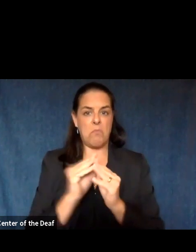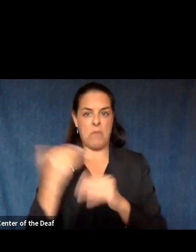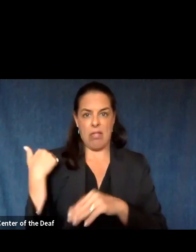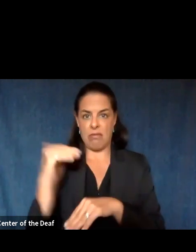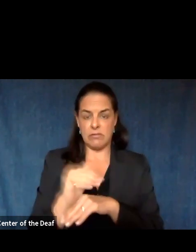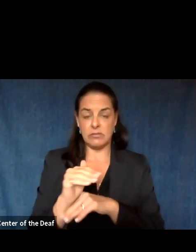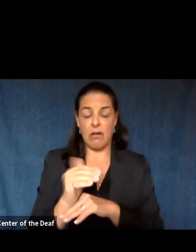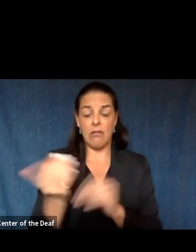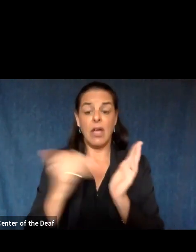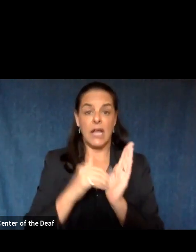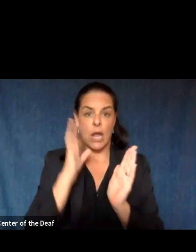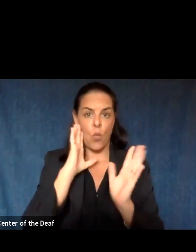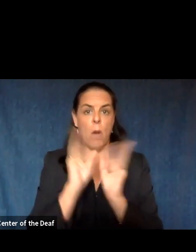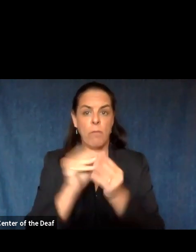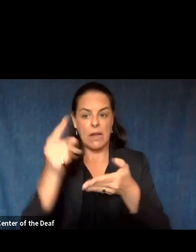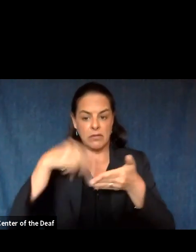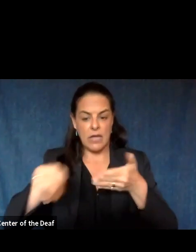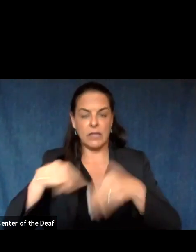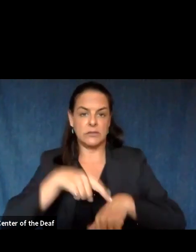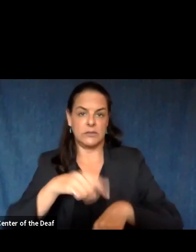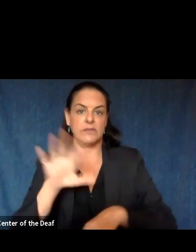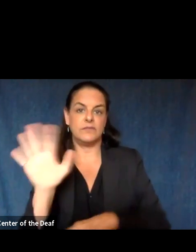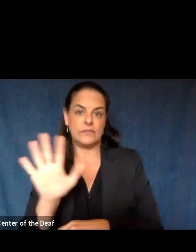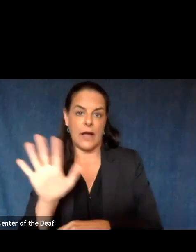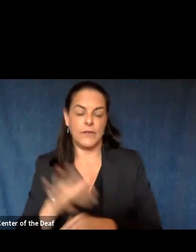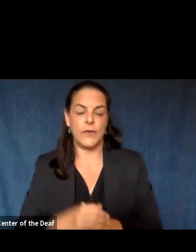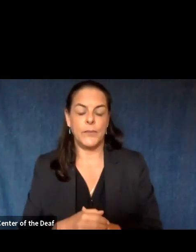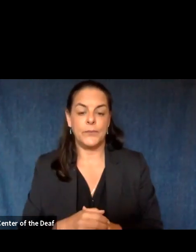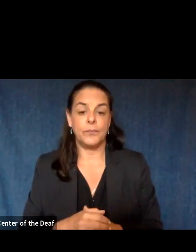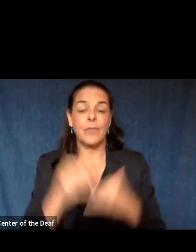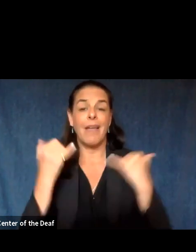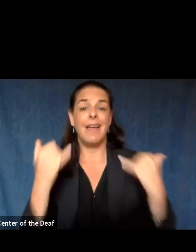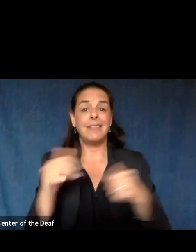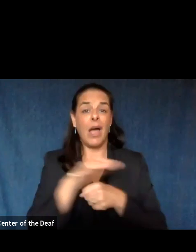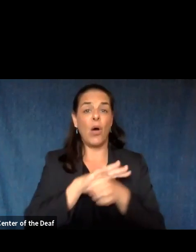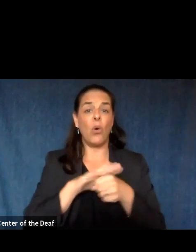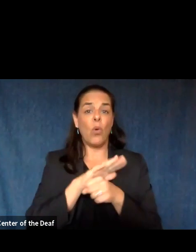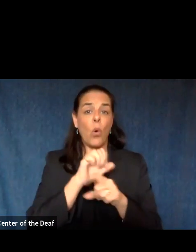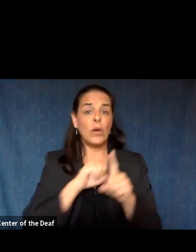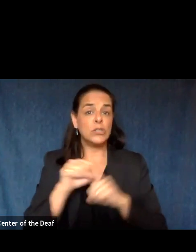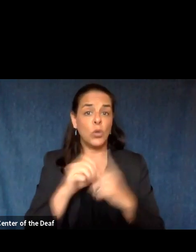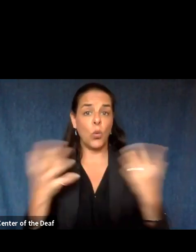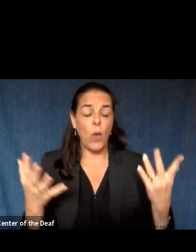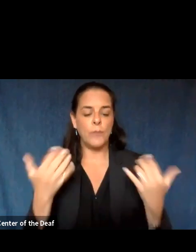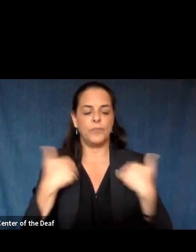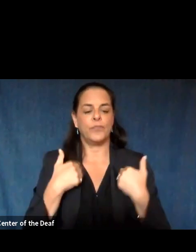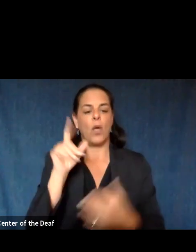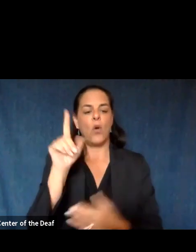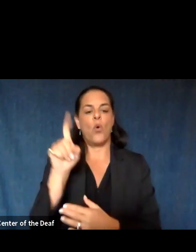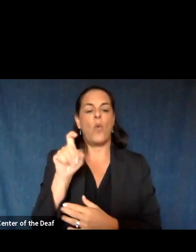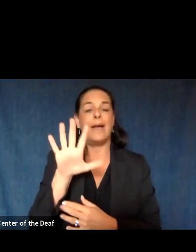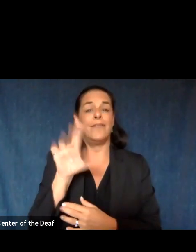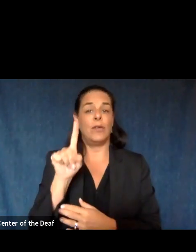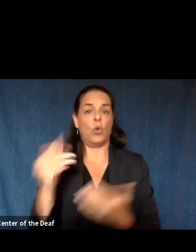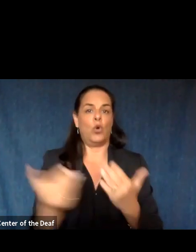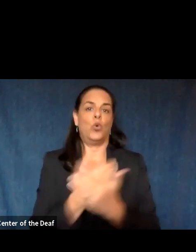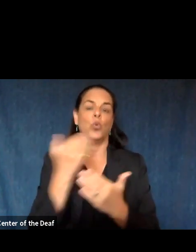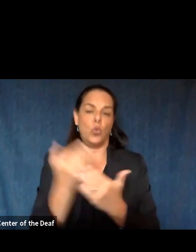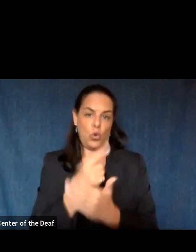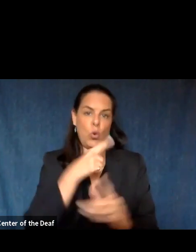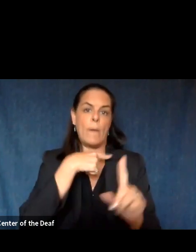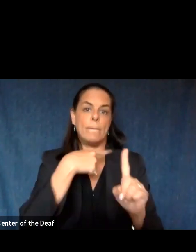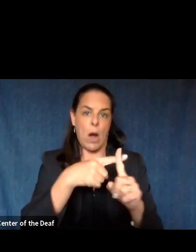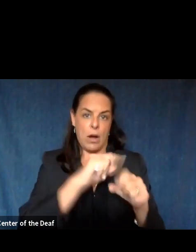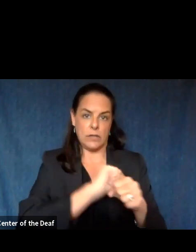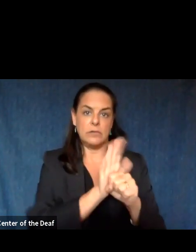next Wednesday at 5 p.m. We'll now move into the local situation. We have 151 new confirmed cases